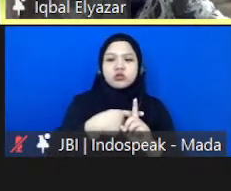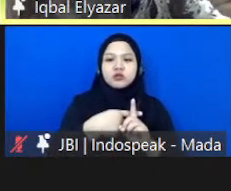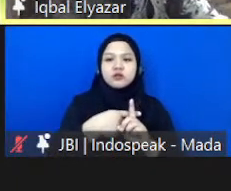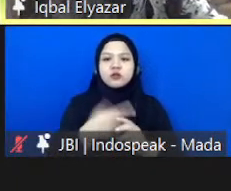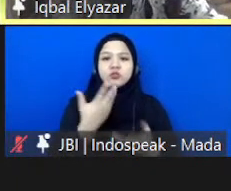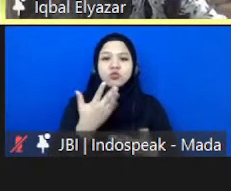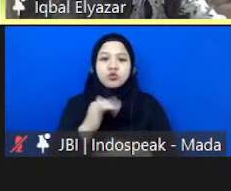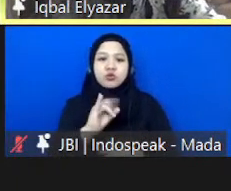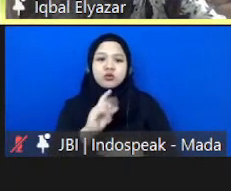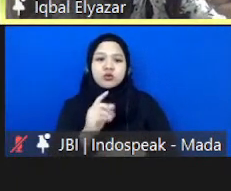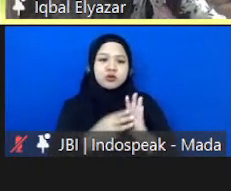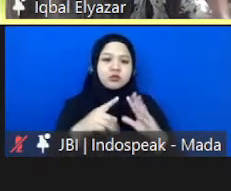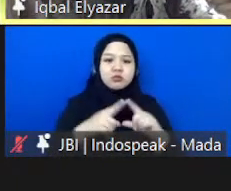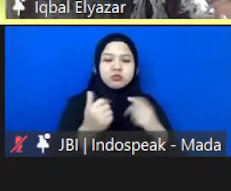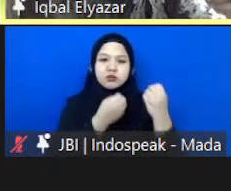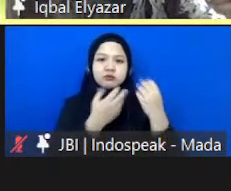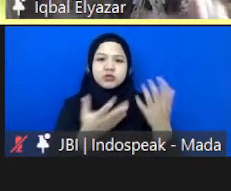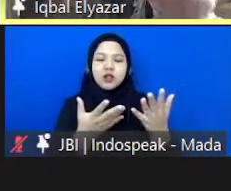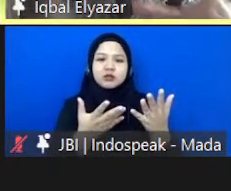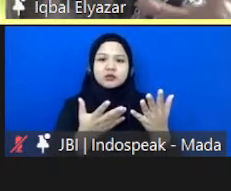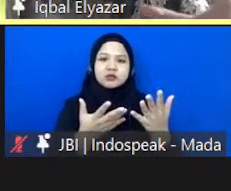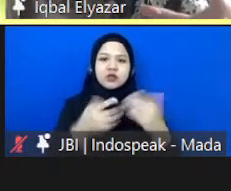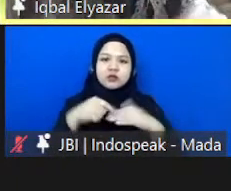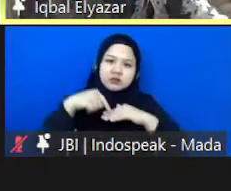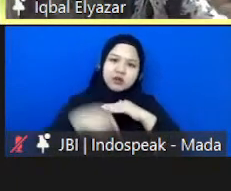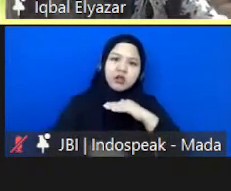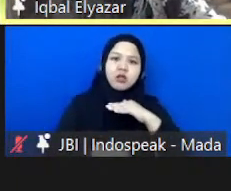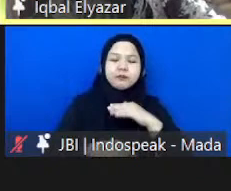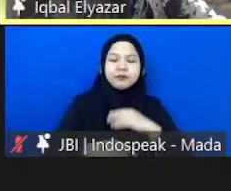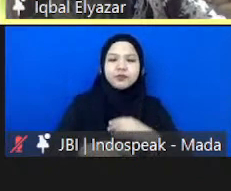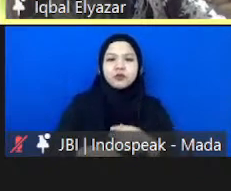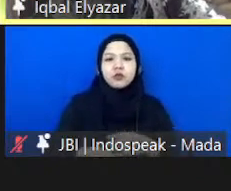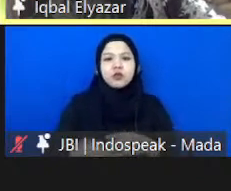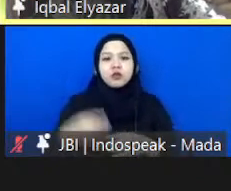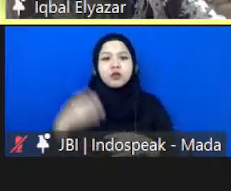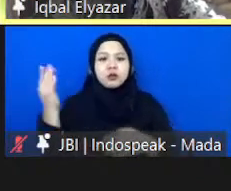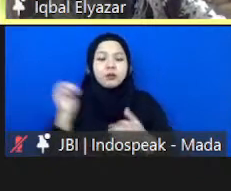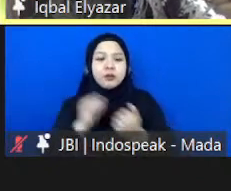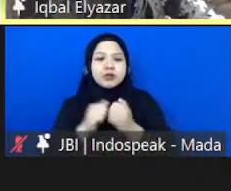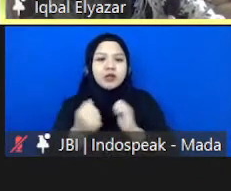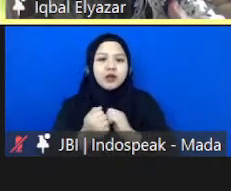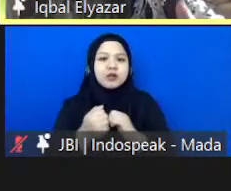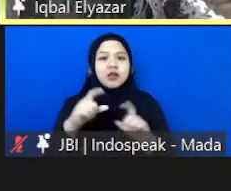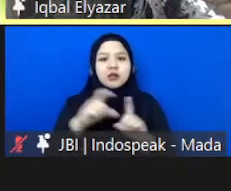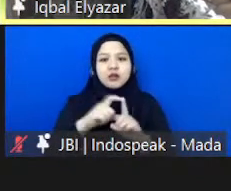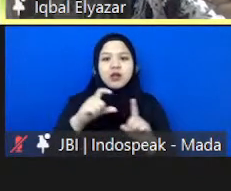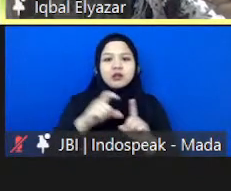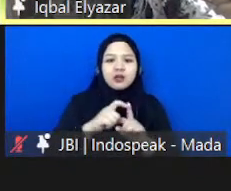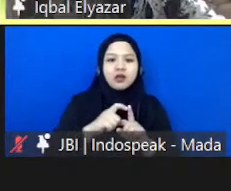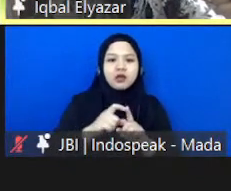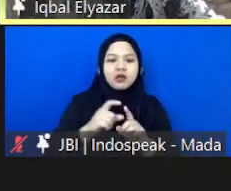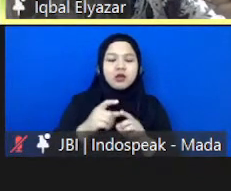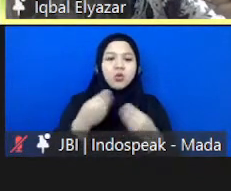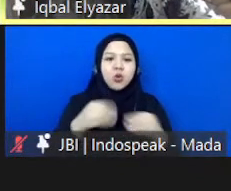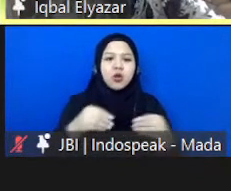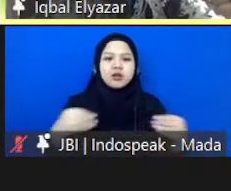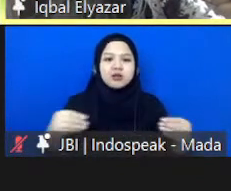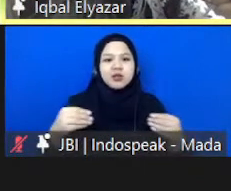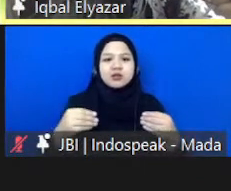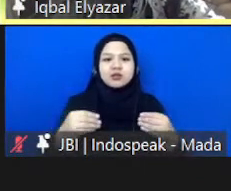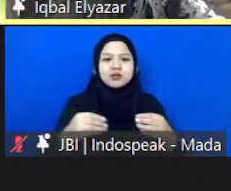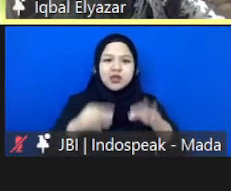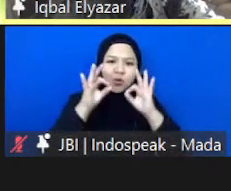to elaborate it more. But this is the problem with the data accuracy and data quality, especially in the death